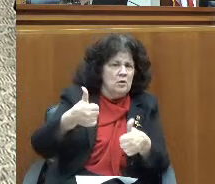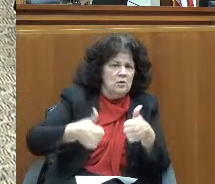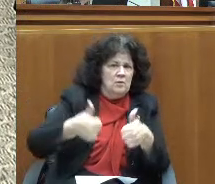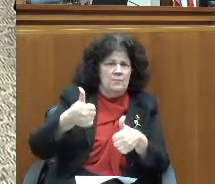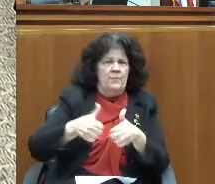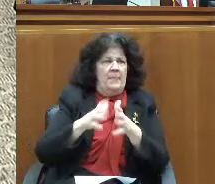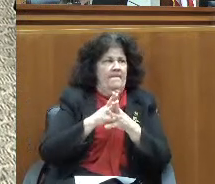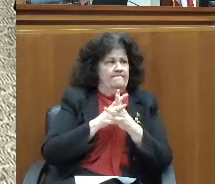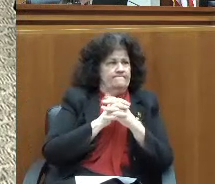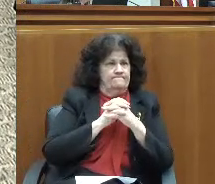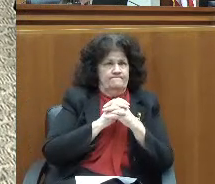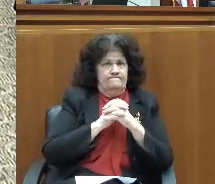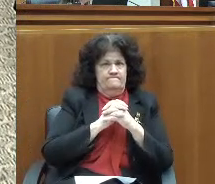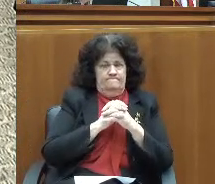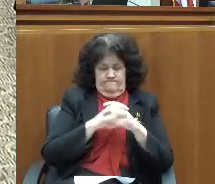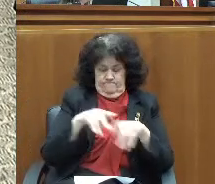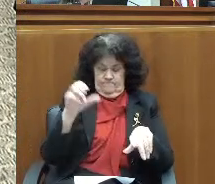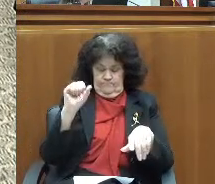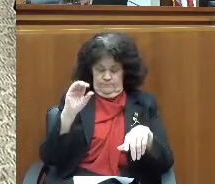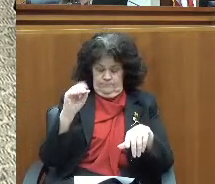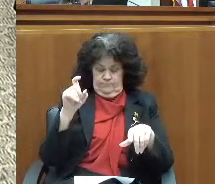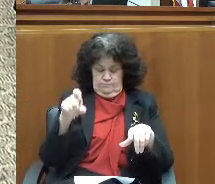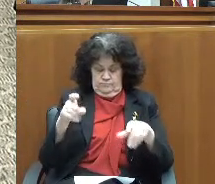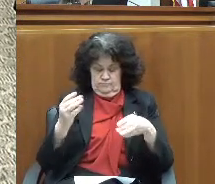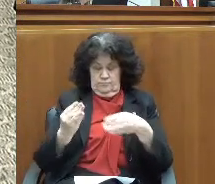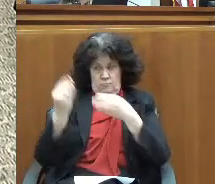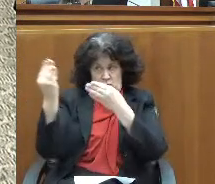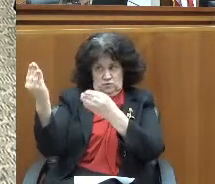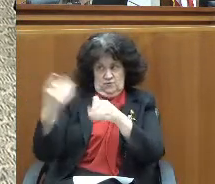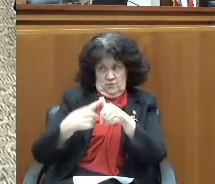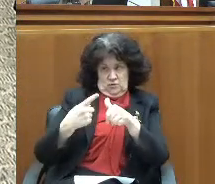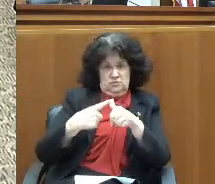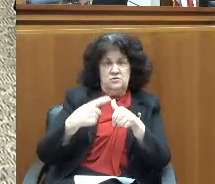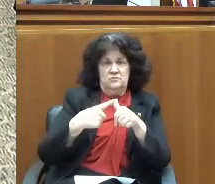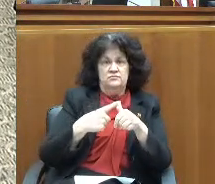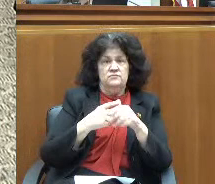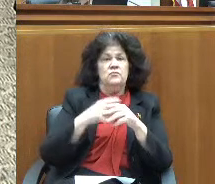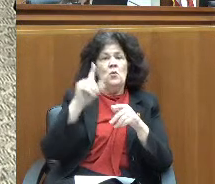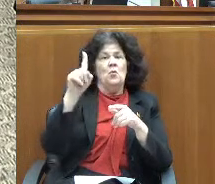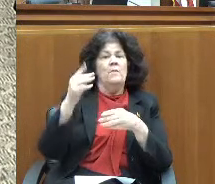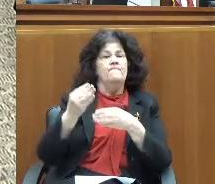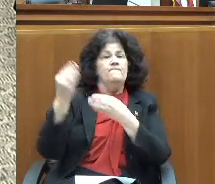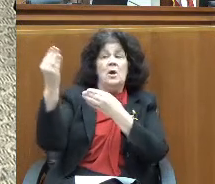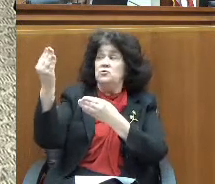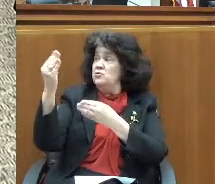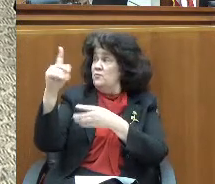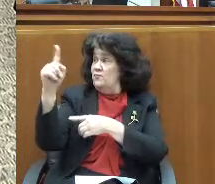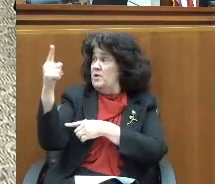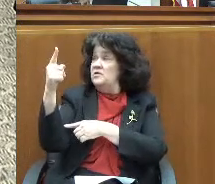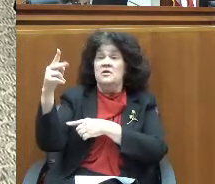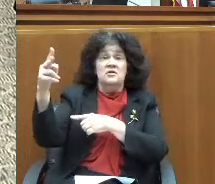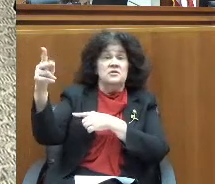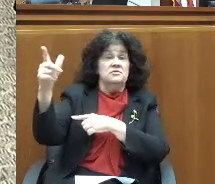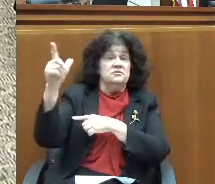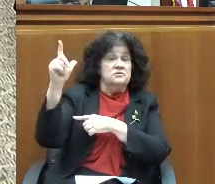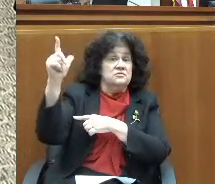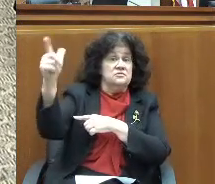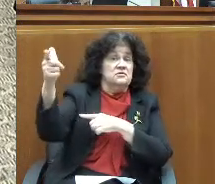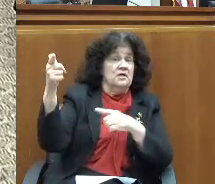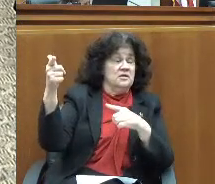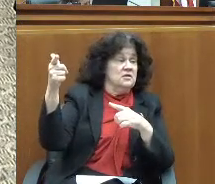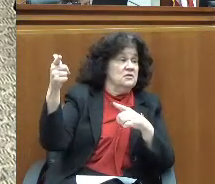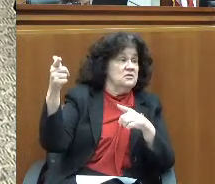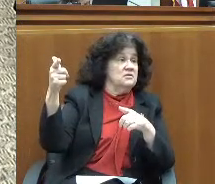us through this like you normally do? Yes, but we have to have a motion Oh, I need before a we can second. discuss. I got one motion, I need a second. Somebody just guessed. No? Somebody just